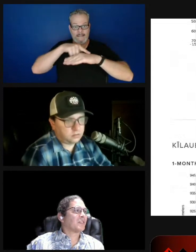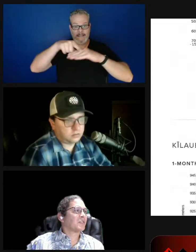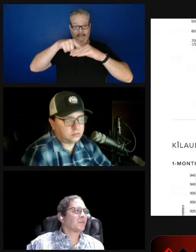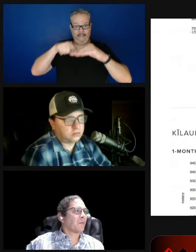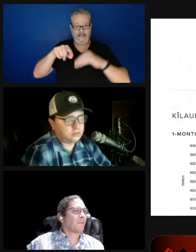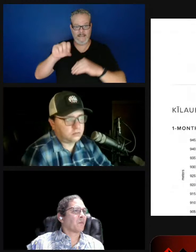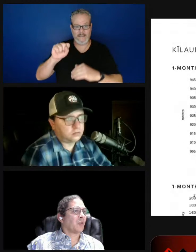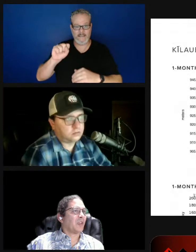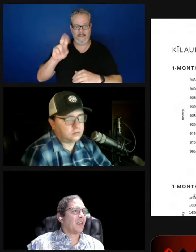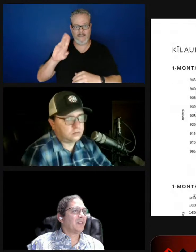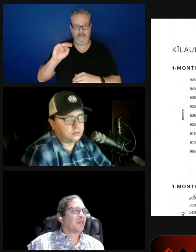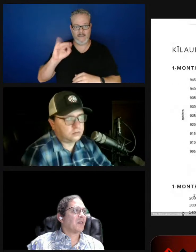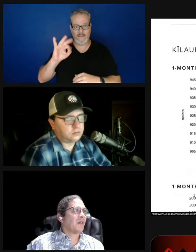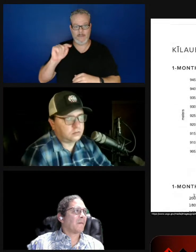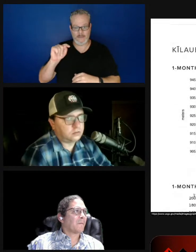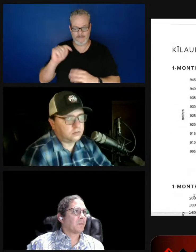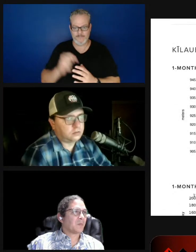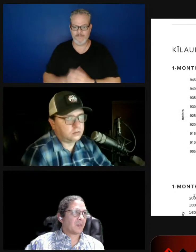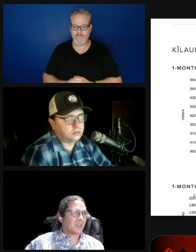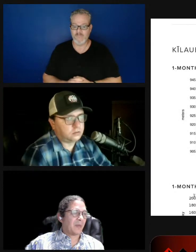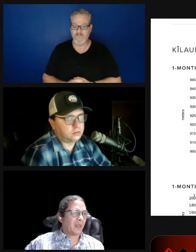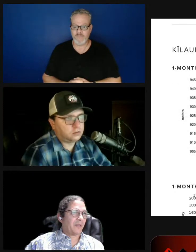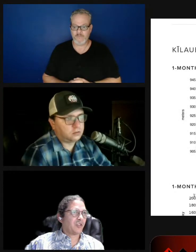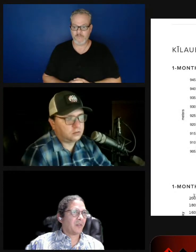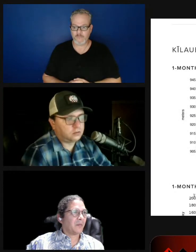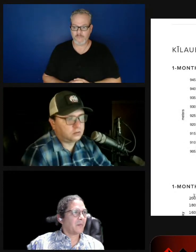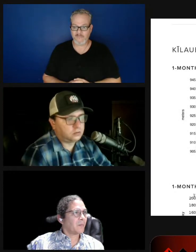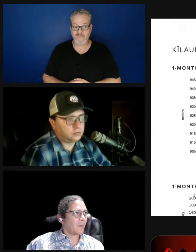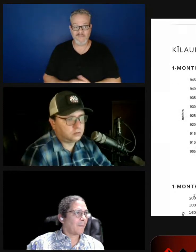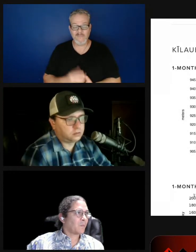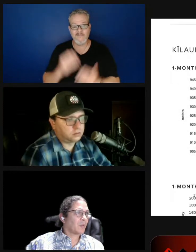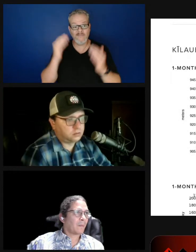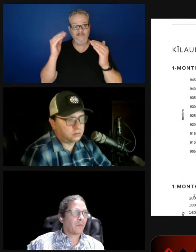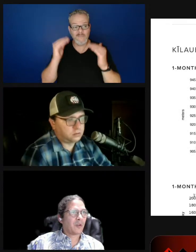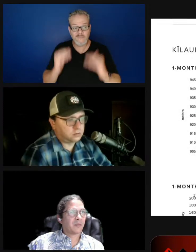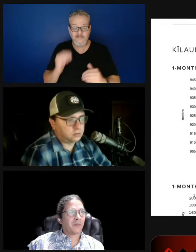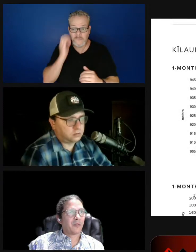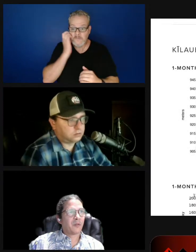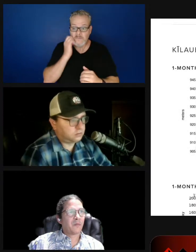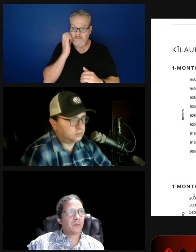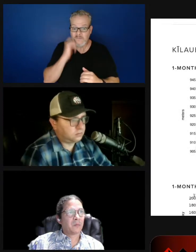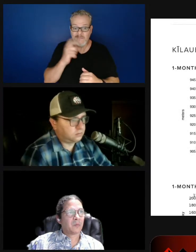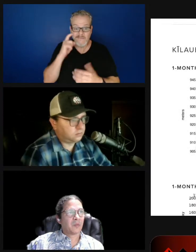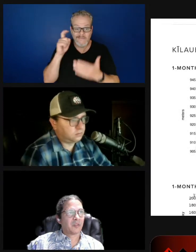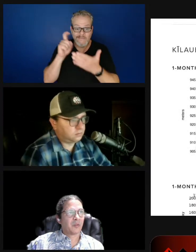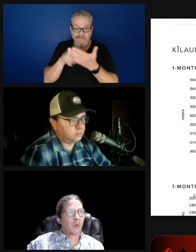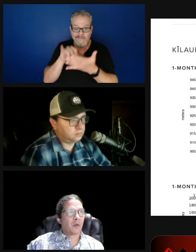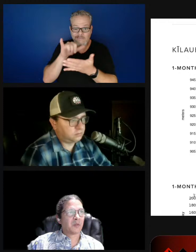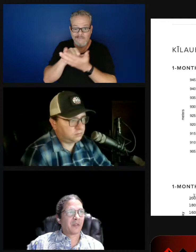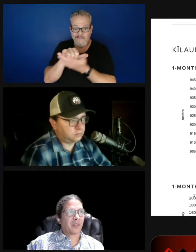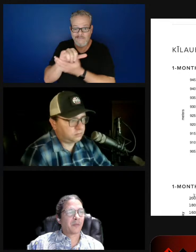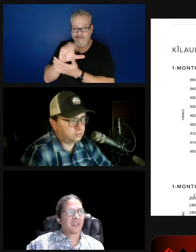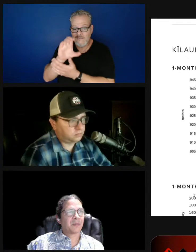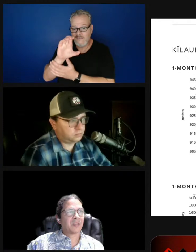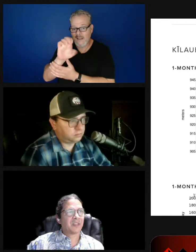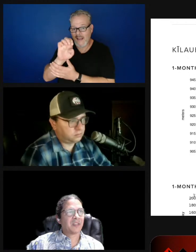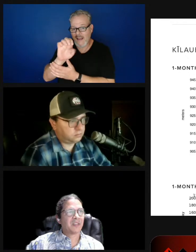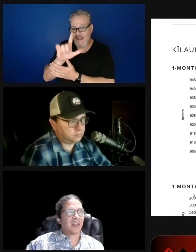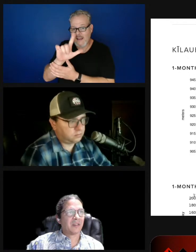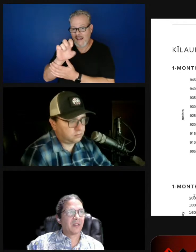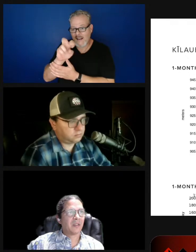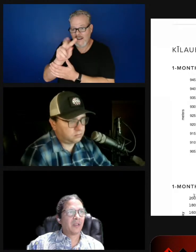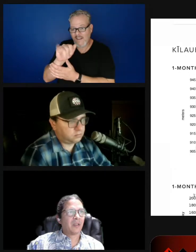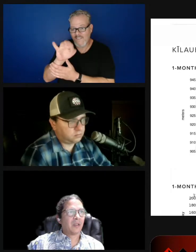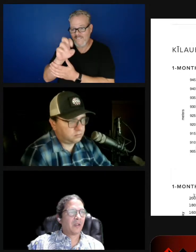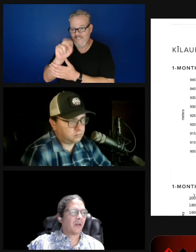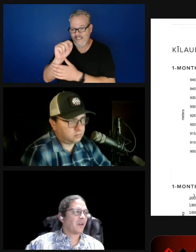So that's really it. Here's our summit elevation for us to refer to. There's a little wiggles where 3 subsidences